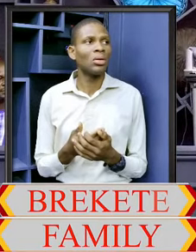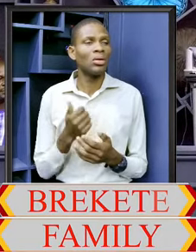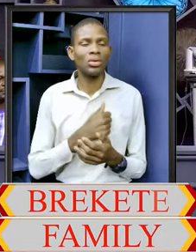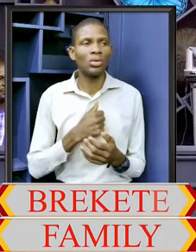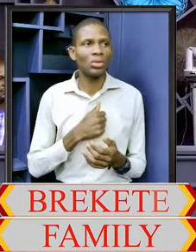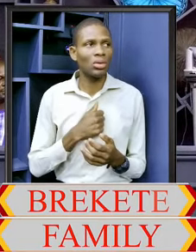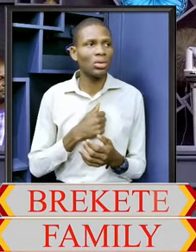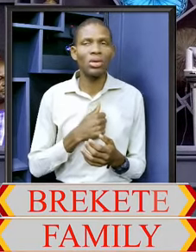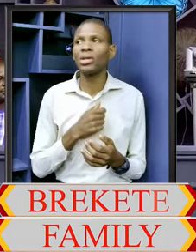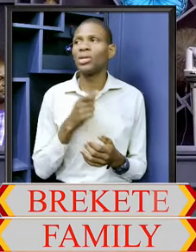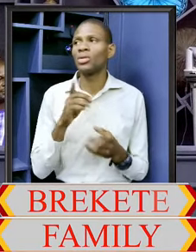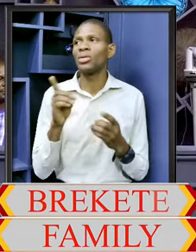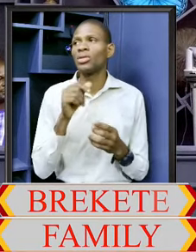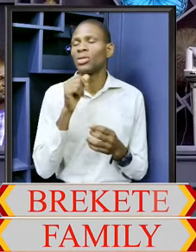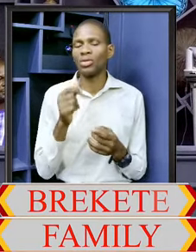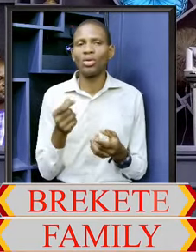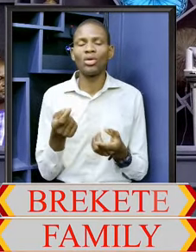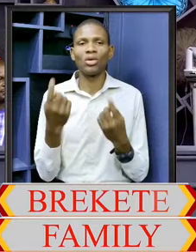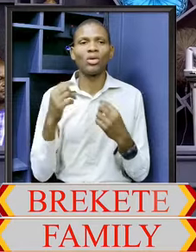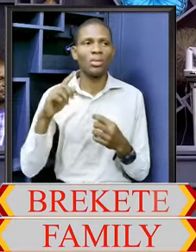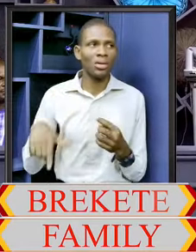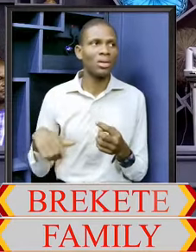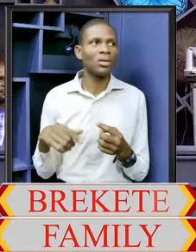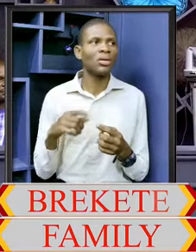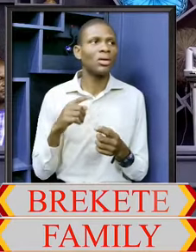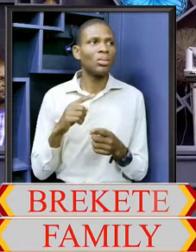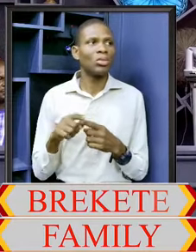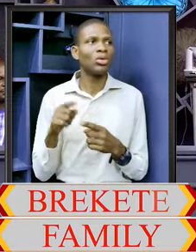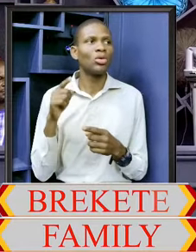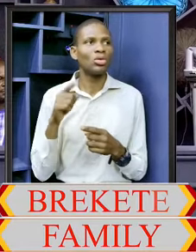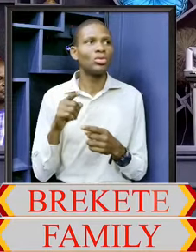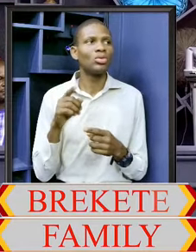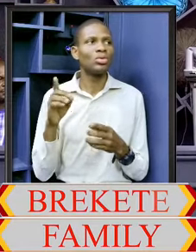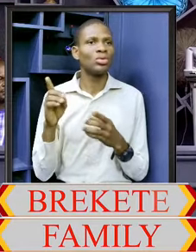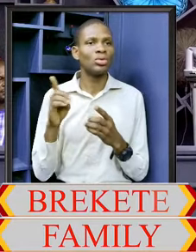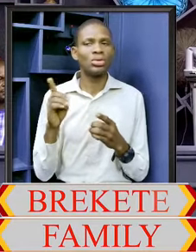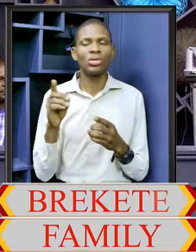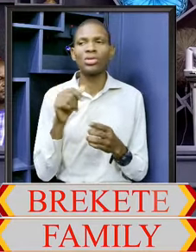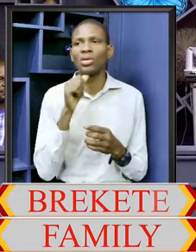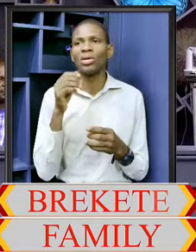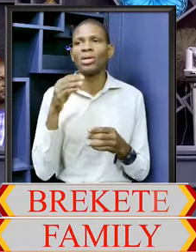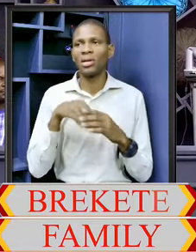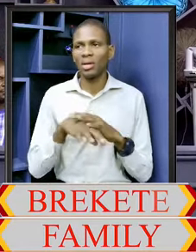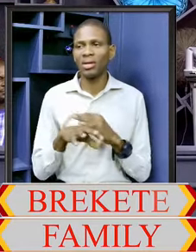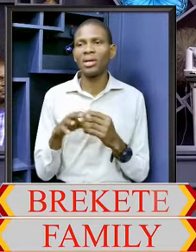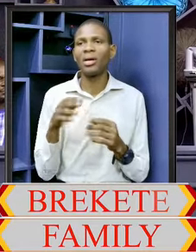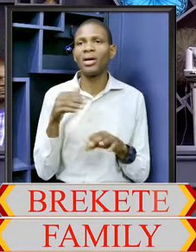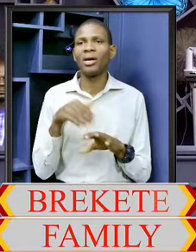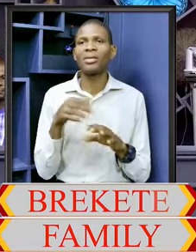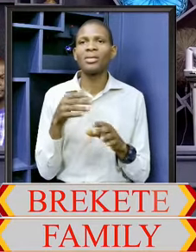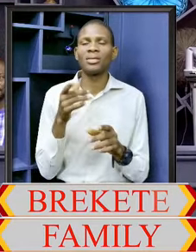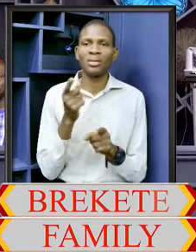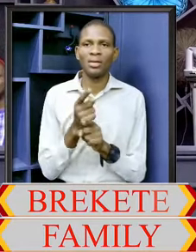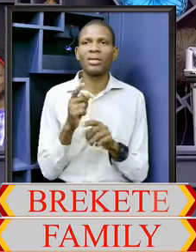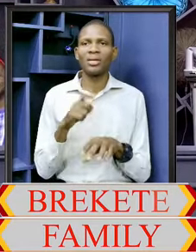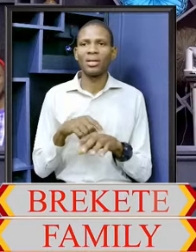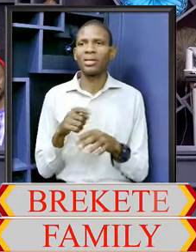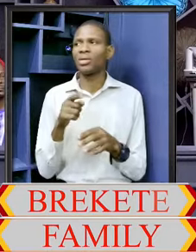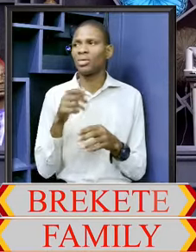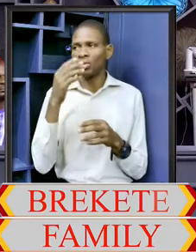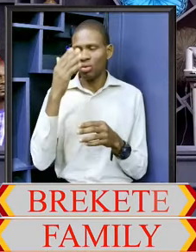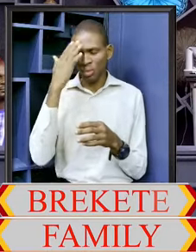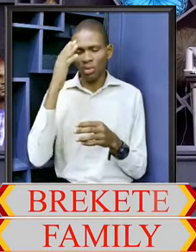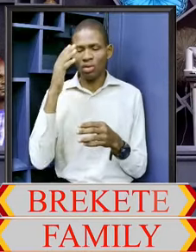know beside the report waiting. No, they correct. And only say you know enter when seat see there for you. Go ahead. Thank you very much. You remember these people? They